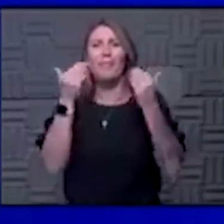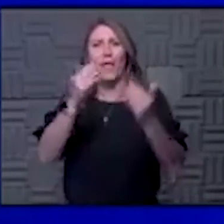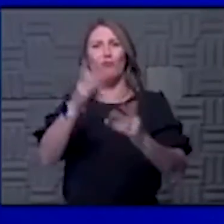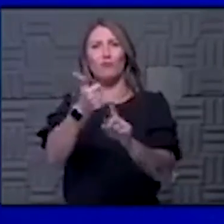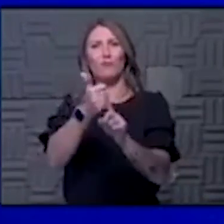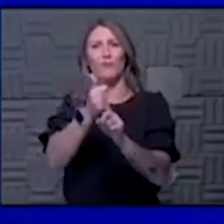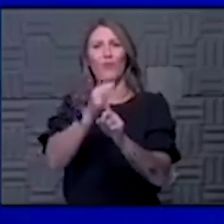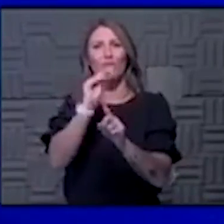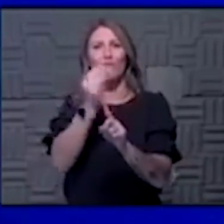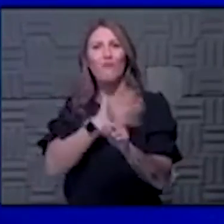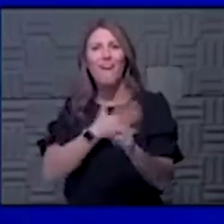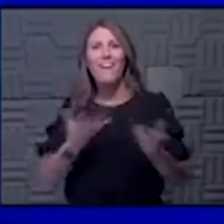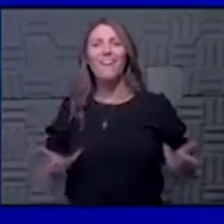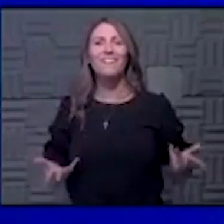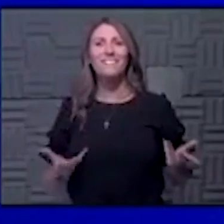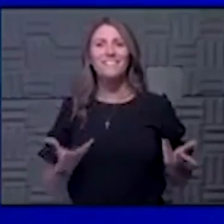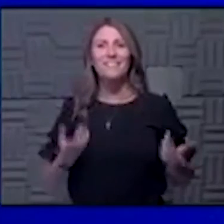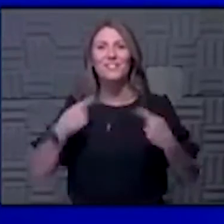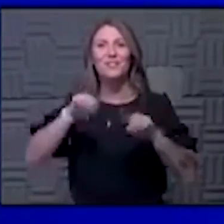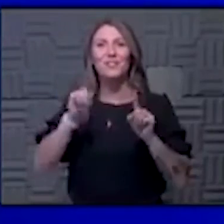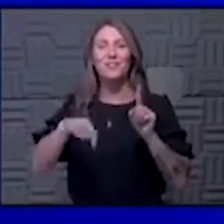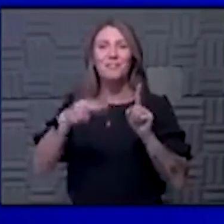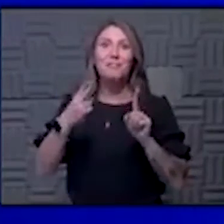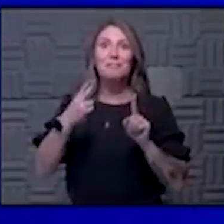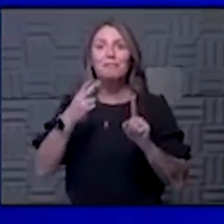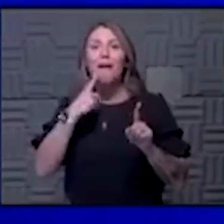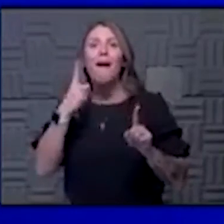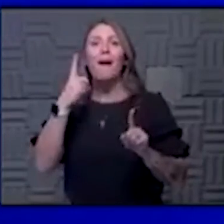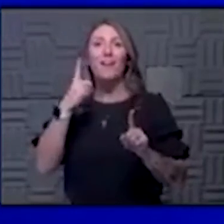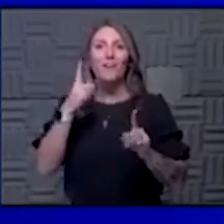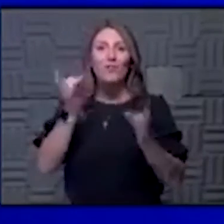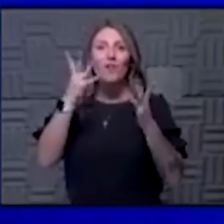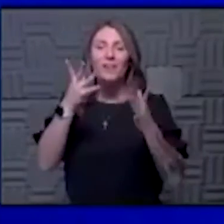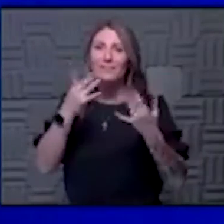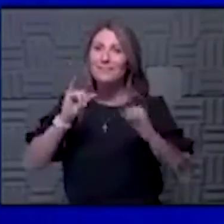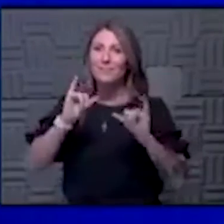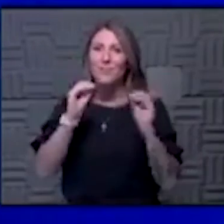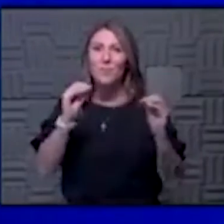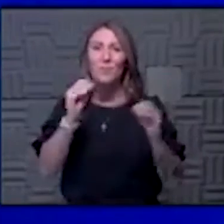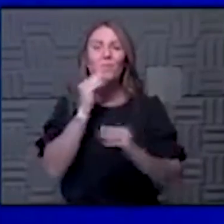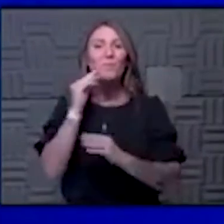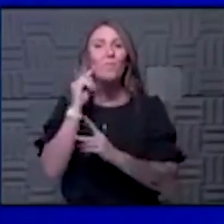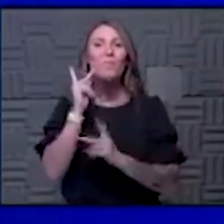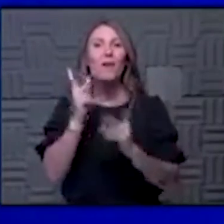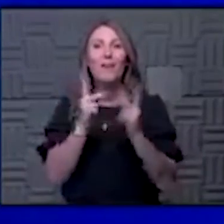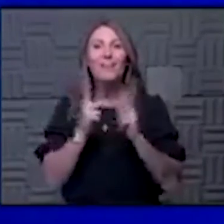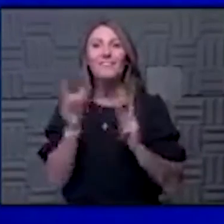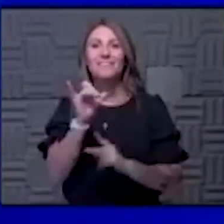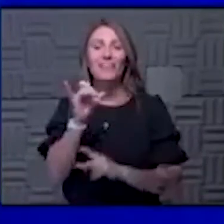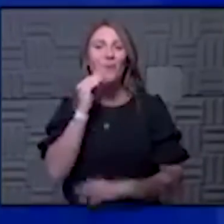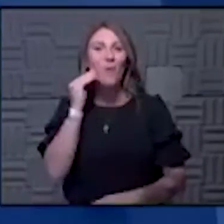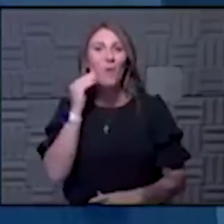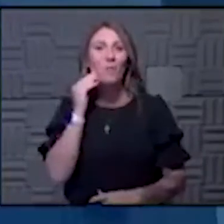be in the height of this crisis. In the meantime, there's still no place like home. We're back tomorrow.